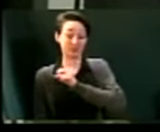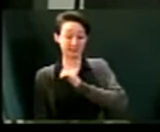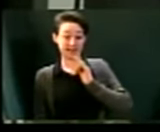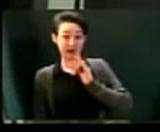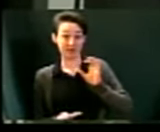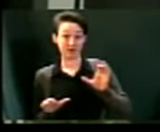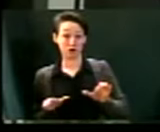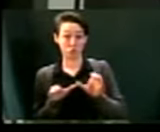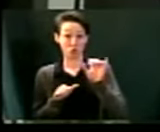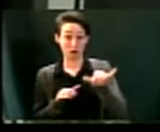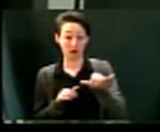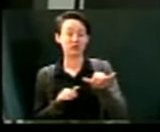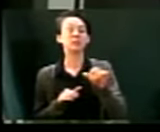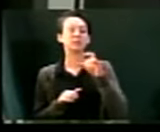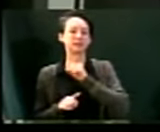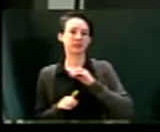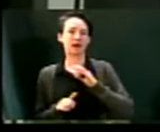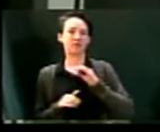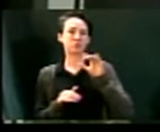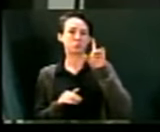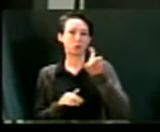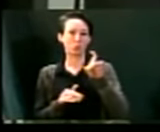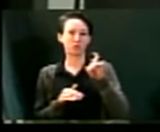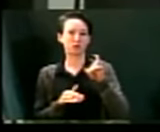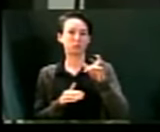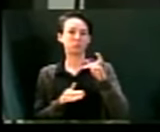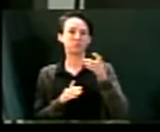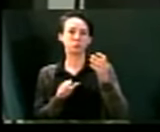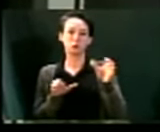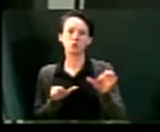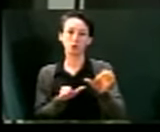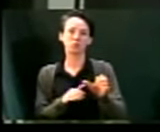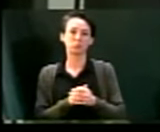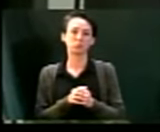it. There's nothing that I said